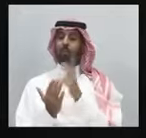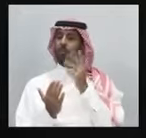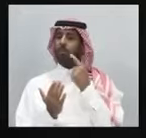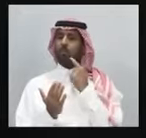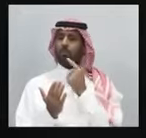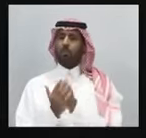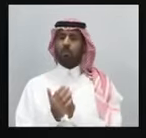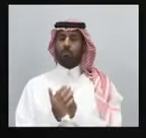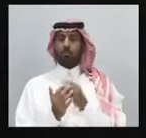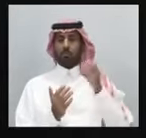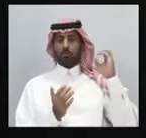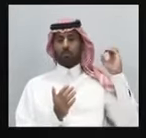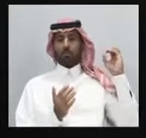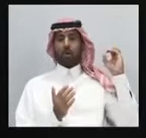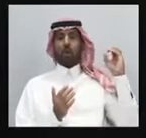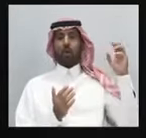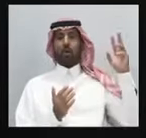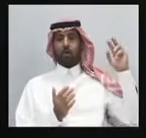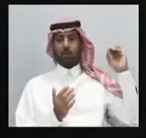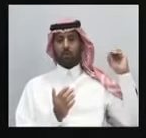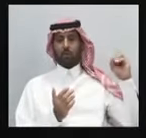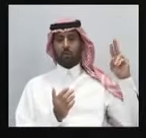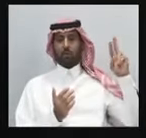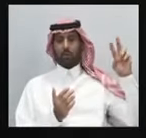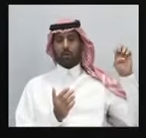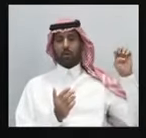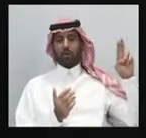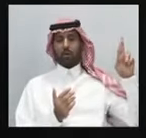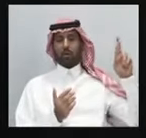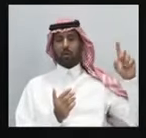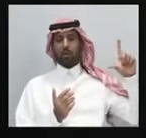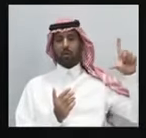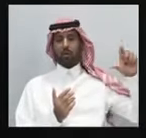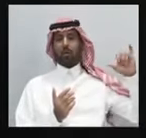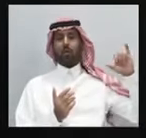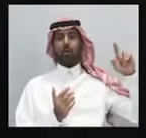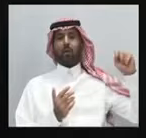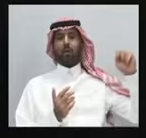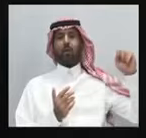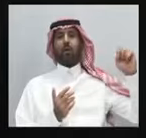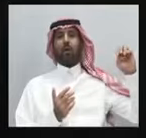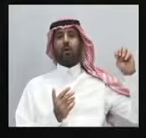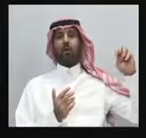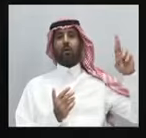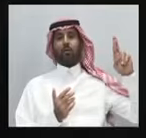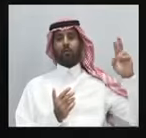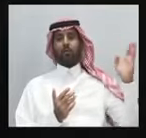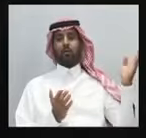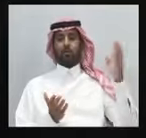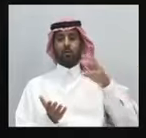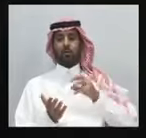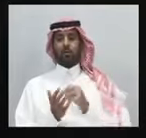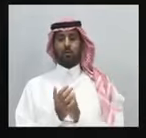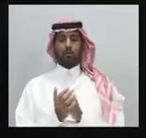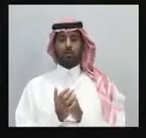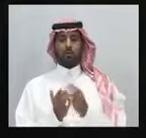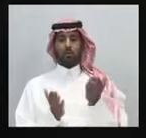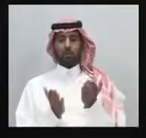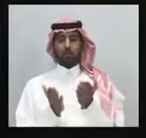letter? Do you have an idea? So it is a letter that will cover your